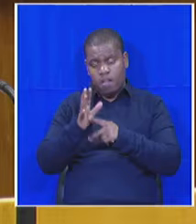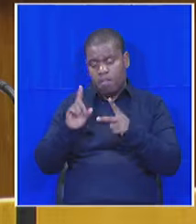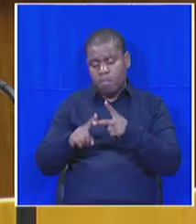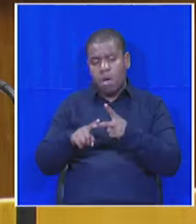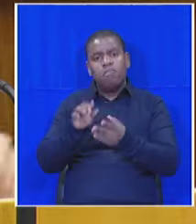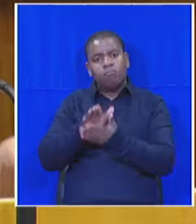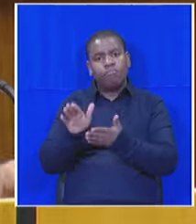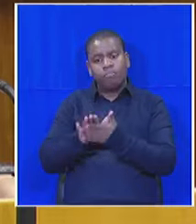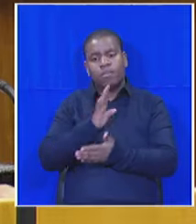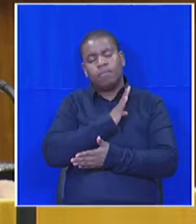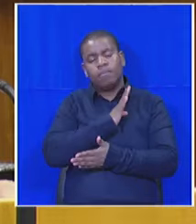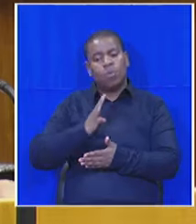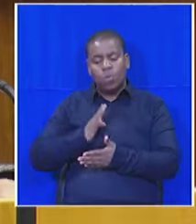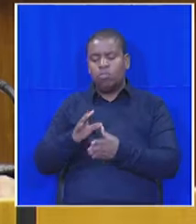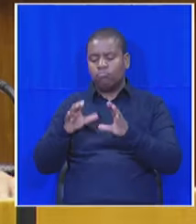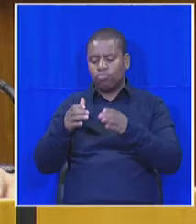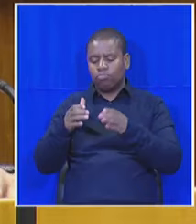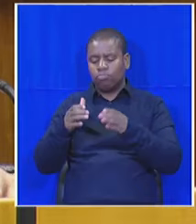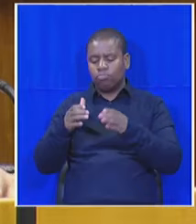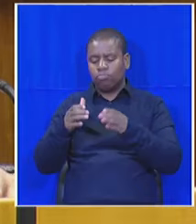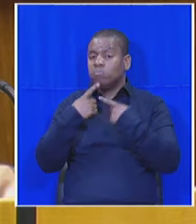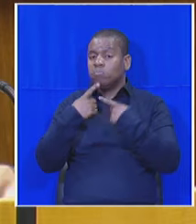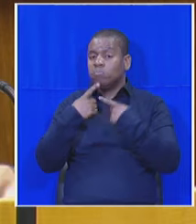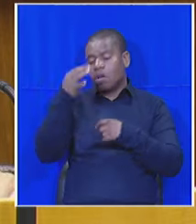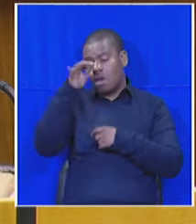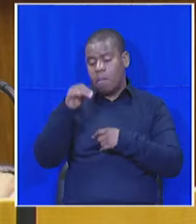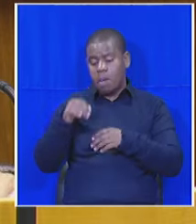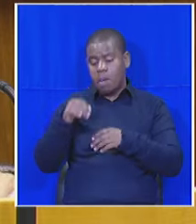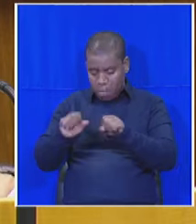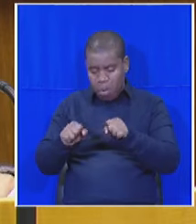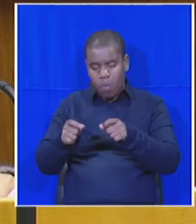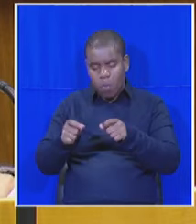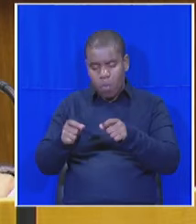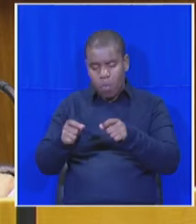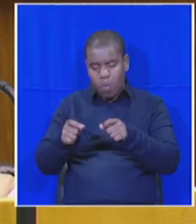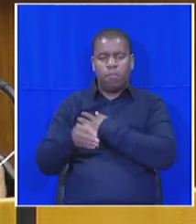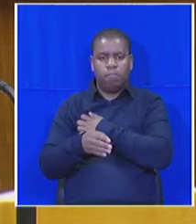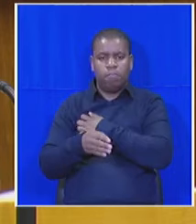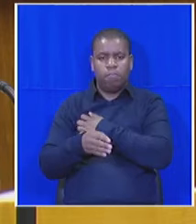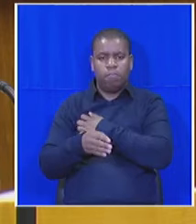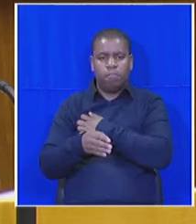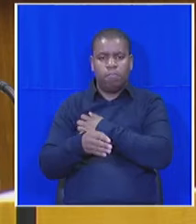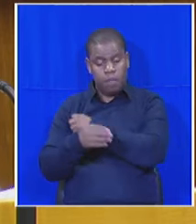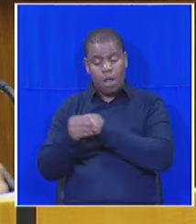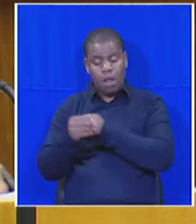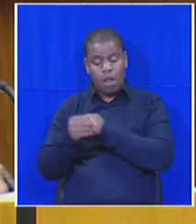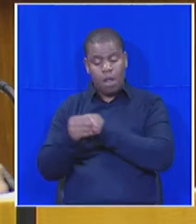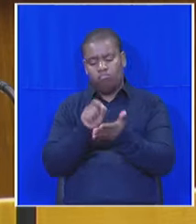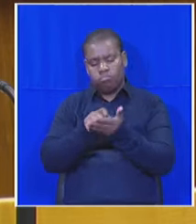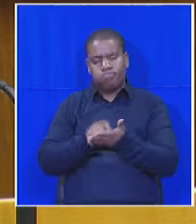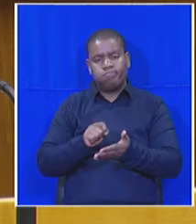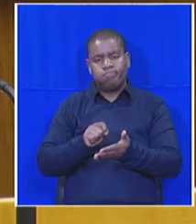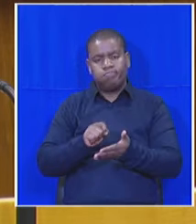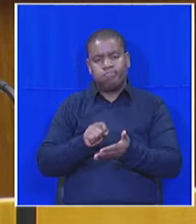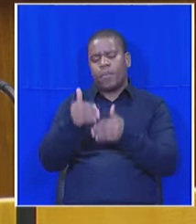for concern, with many arguing that it will lead to the government's censorship of online content. Both pieces of legislation is a step in the wrong